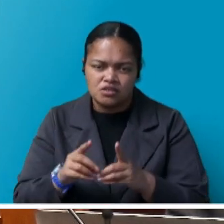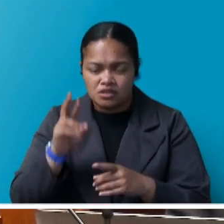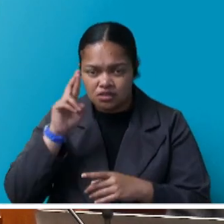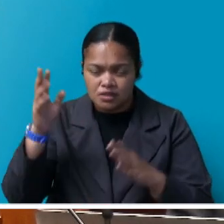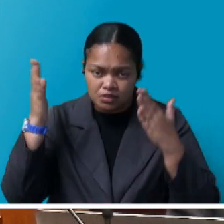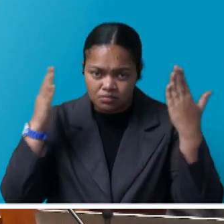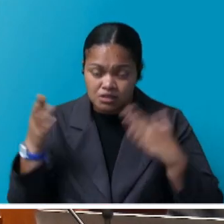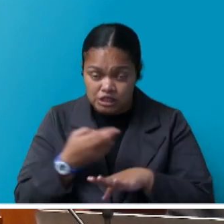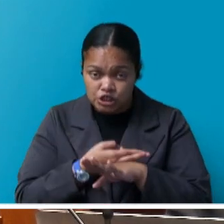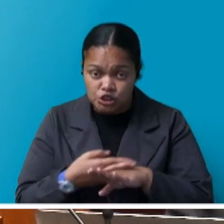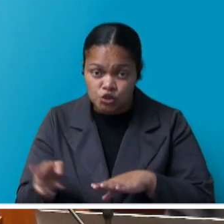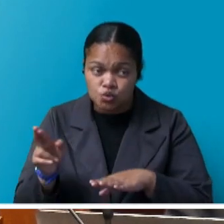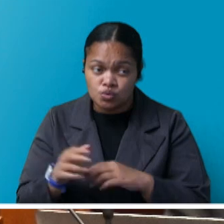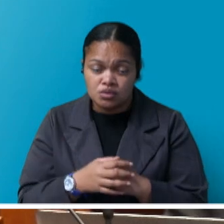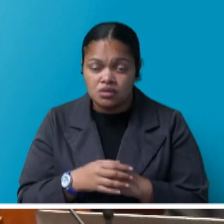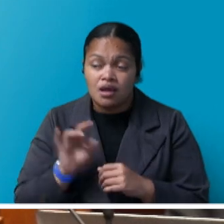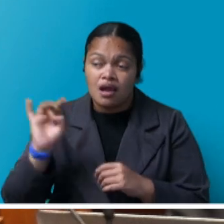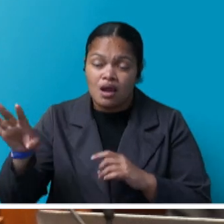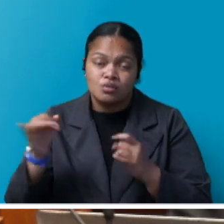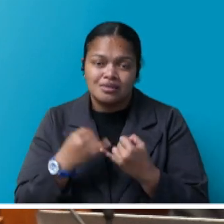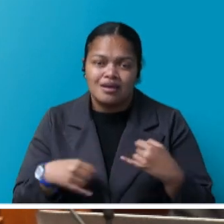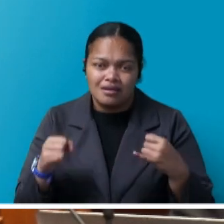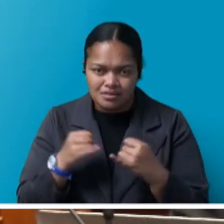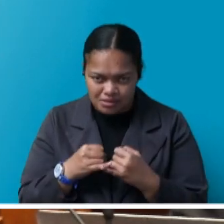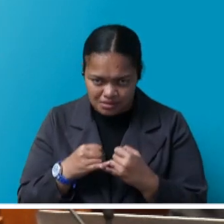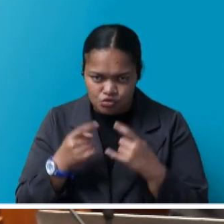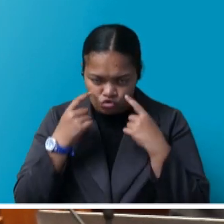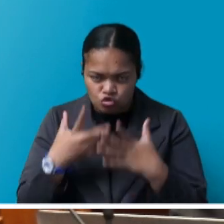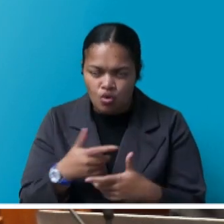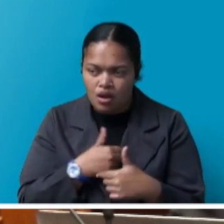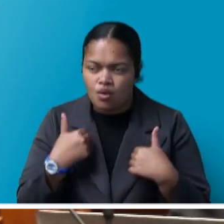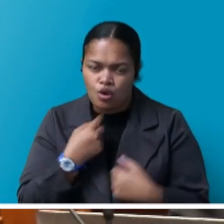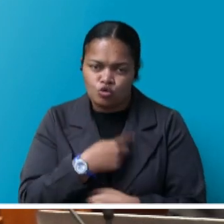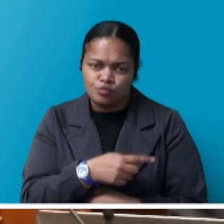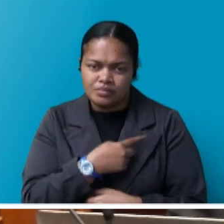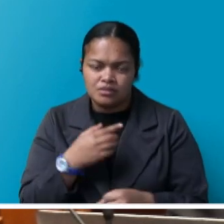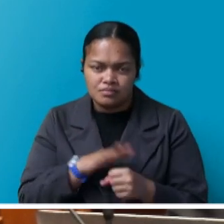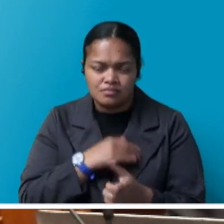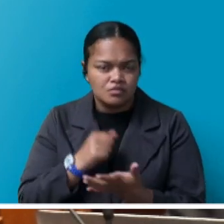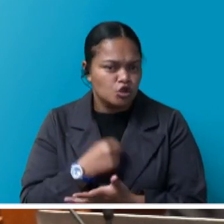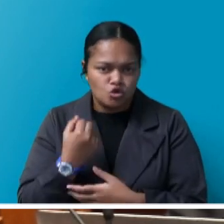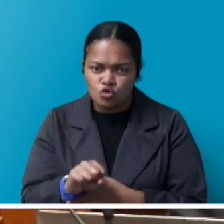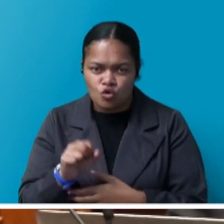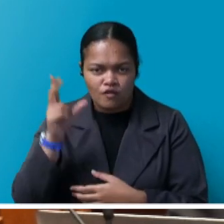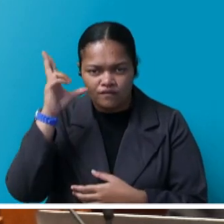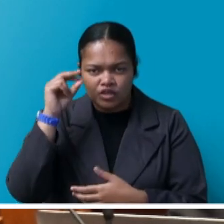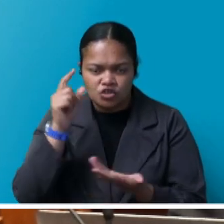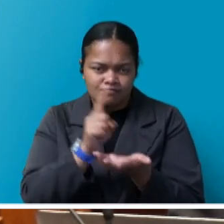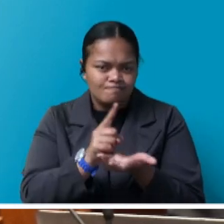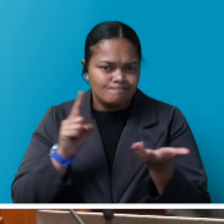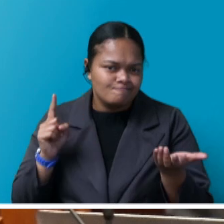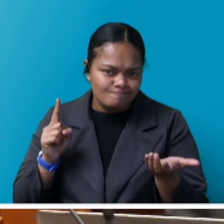sir, the renewed emphasis on rural and outer island development reflects our commitment to ensuring that no Fijian is left behind.